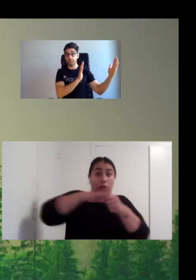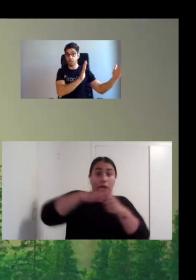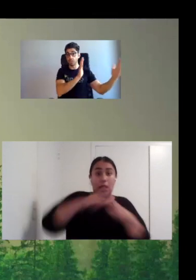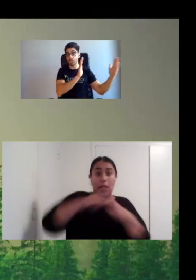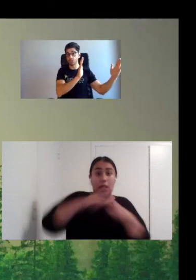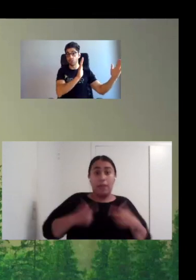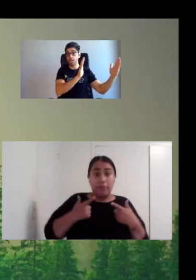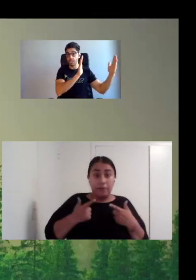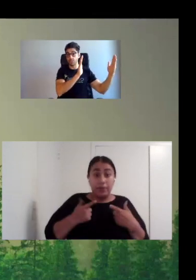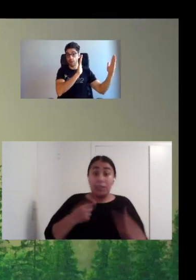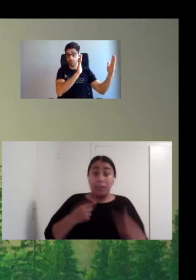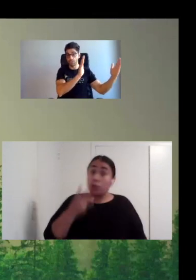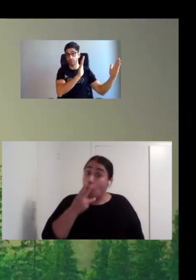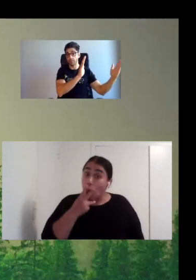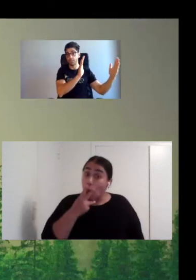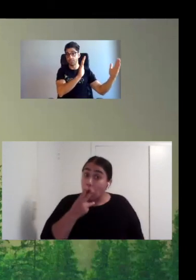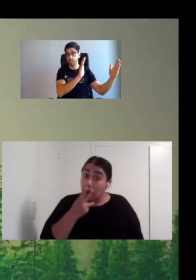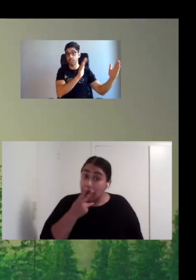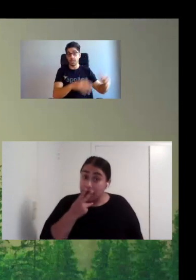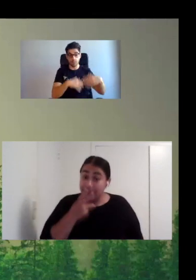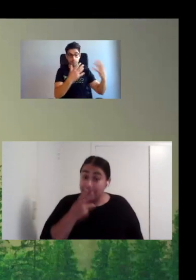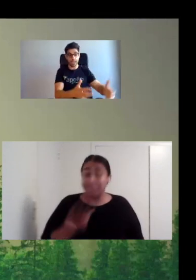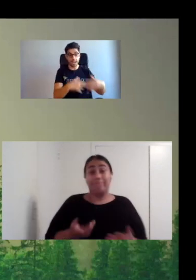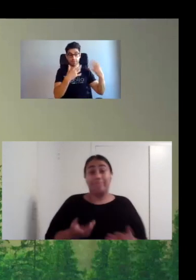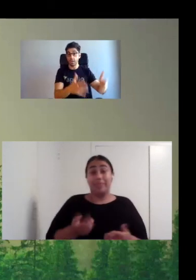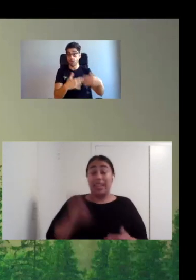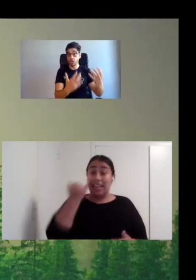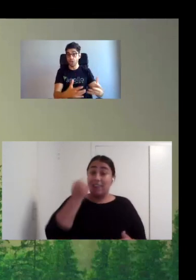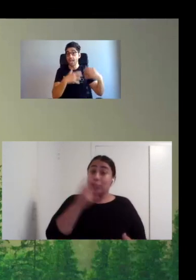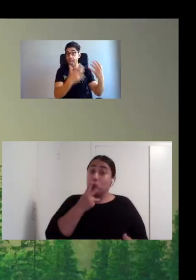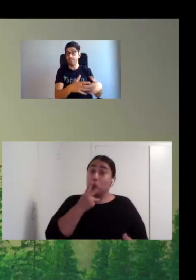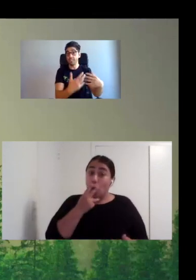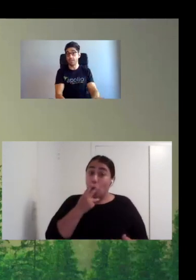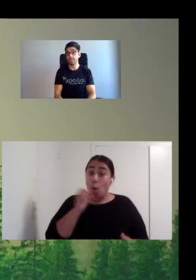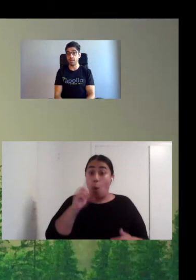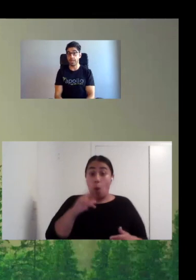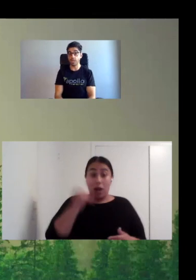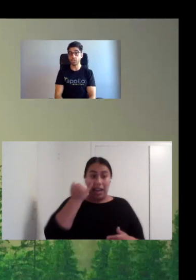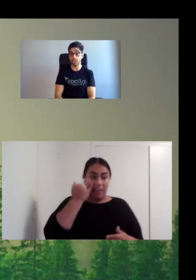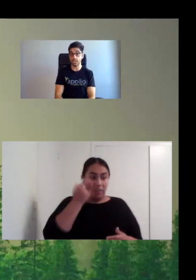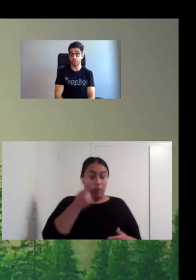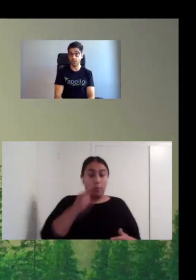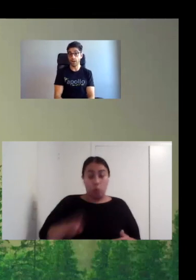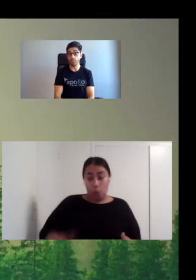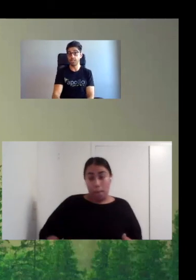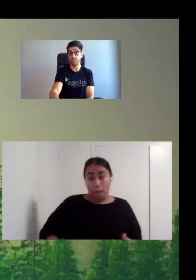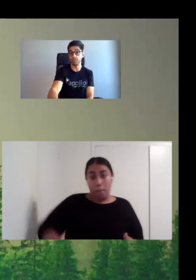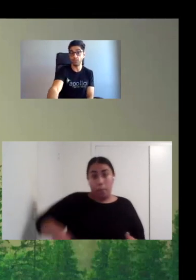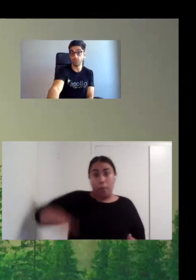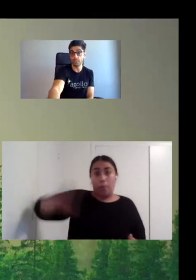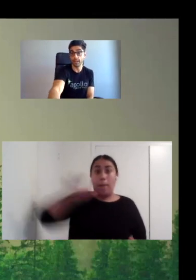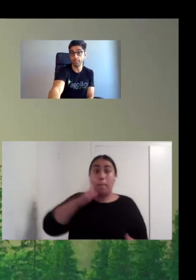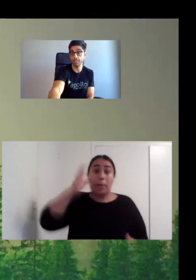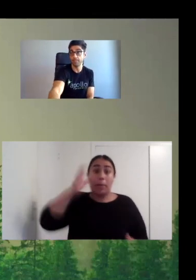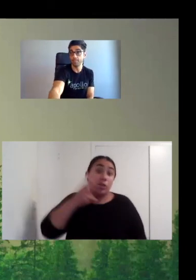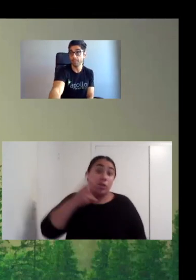the symptomatology control is where most of our focus is and where we have good evidence-based medication that we are helping these people deal